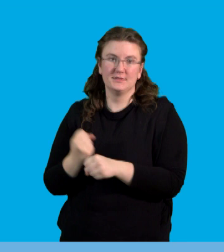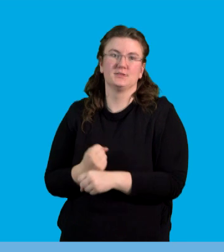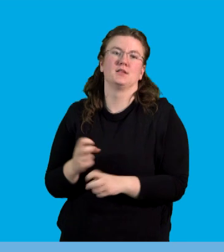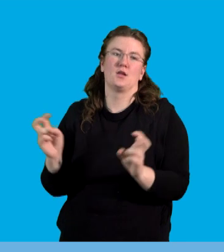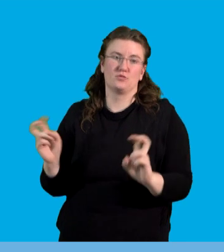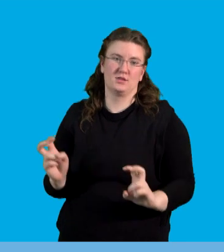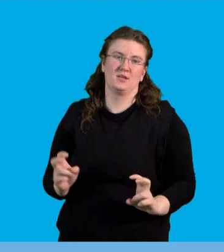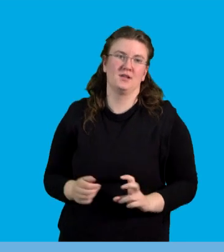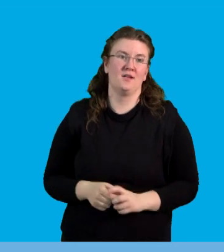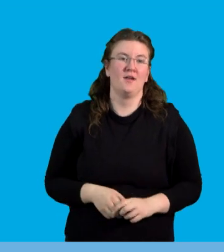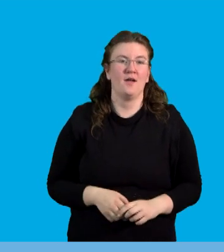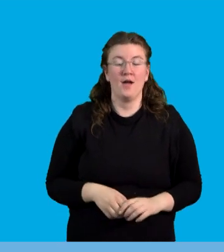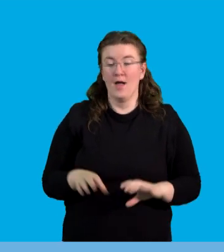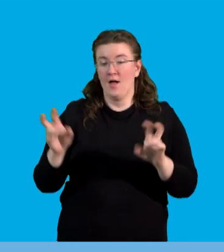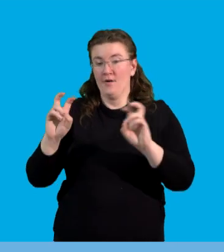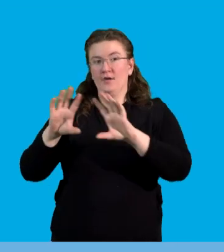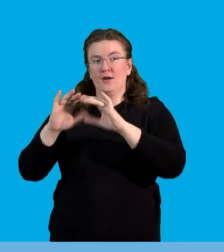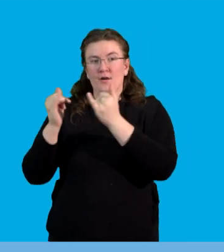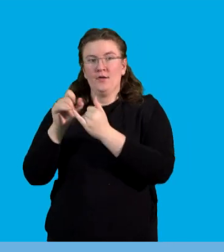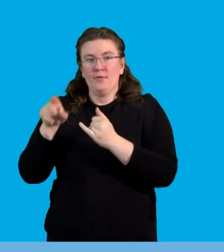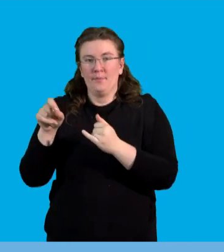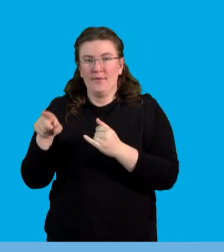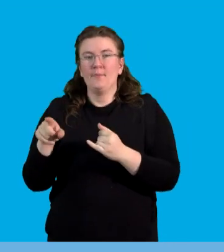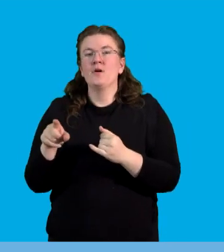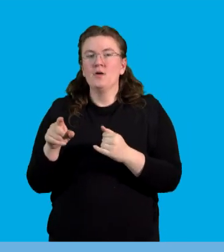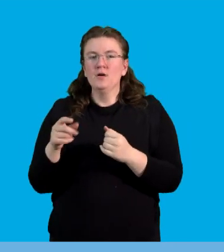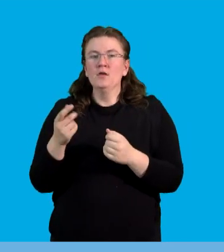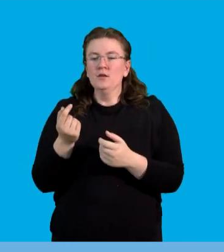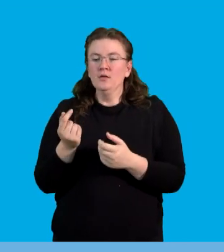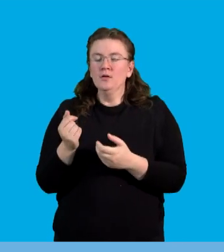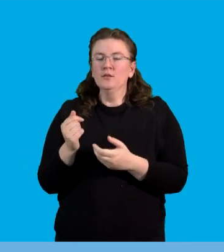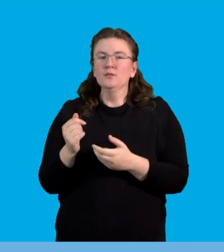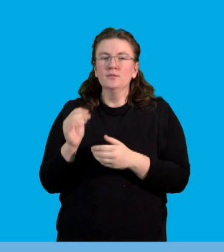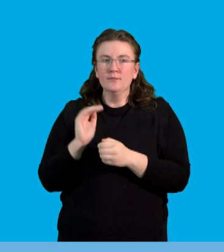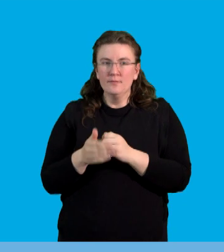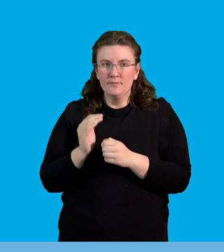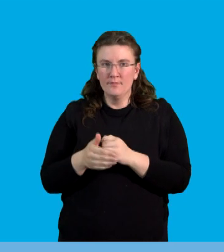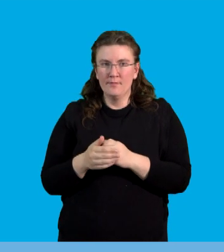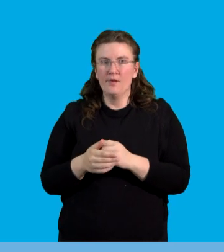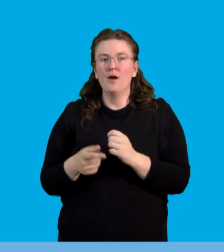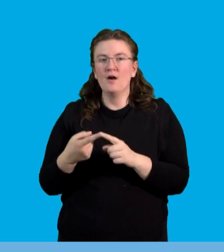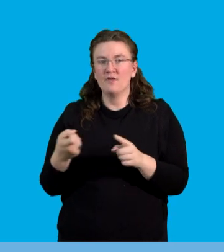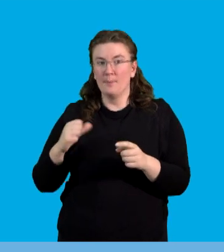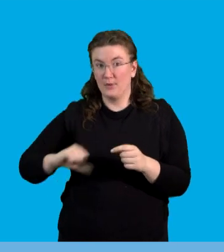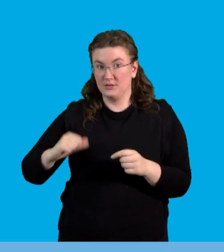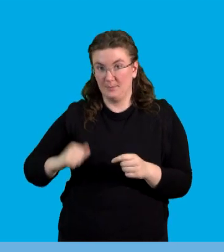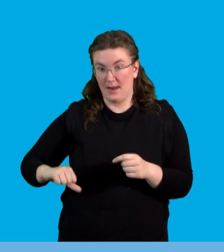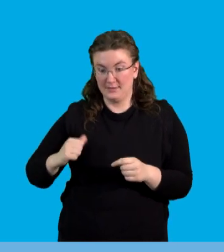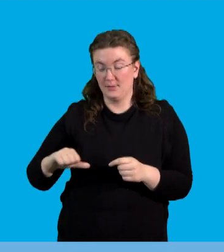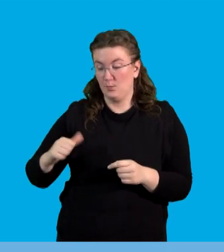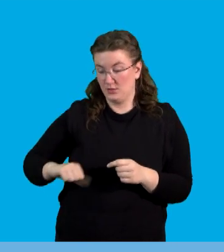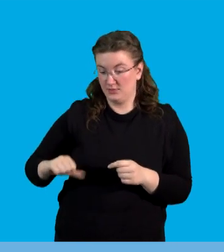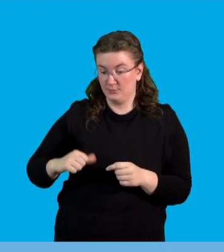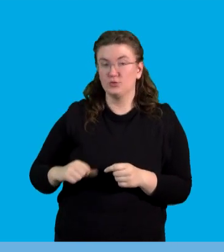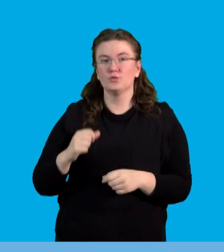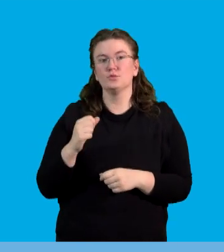basis. So Eskom recovers these costs from municipalities that in turn recover it from the consumers in two